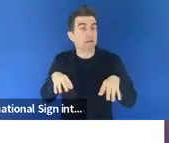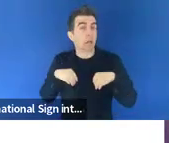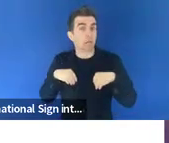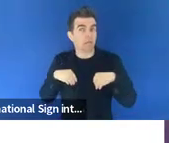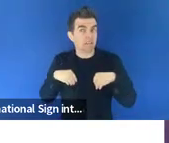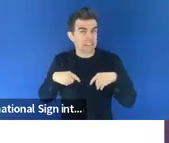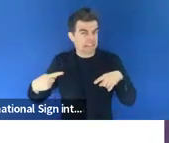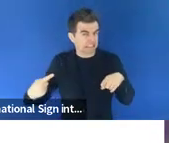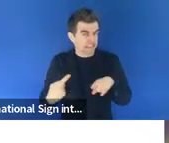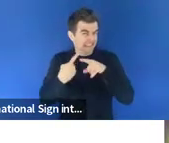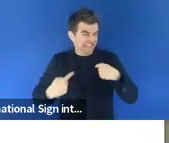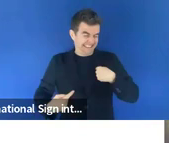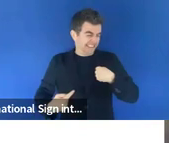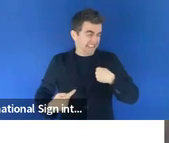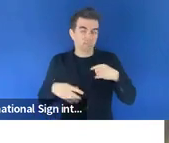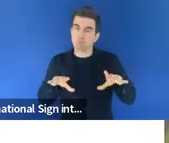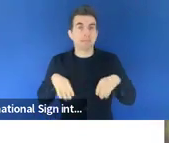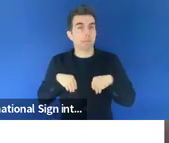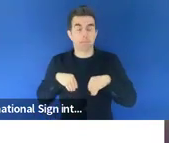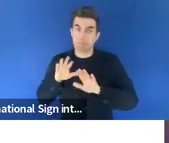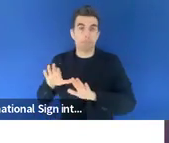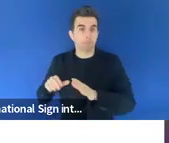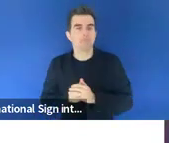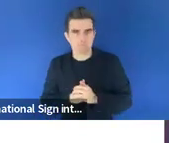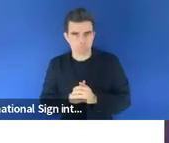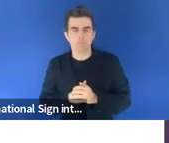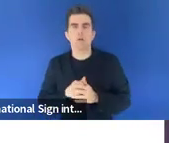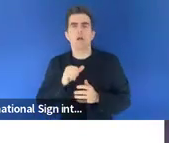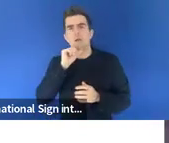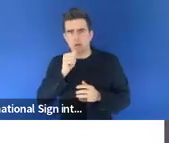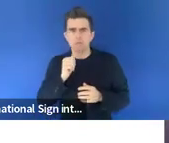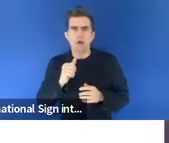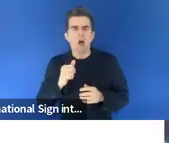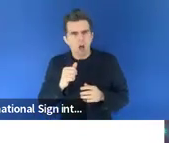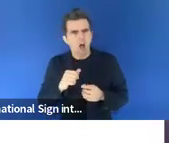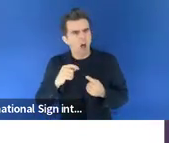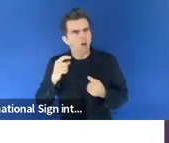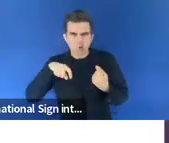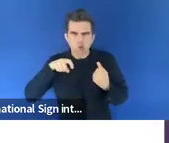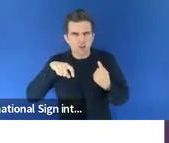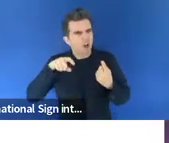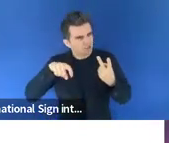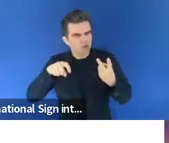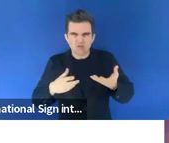the way I think, you're not going to get very far. So make sure that you're able to align yourself and raise